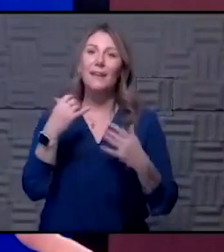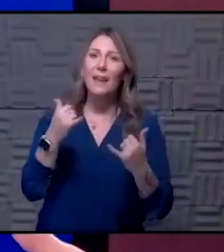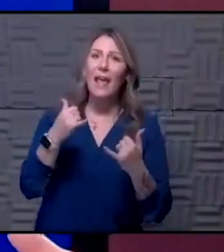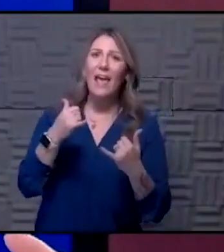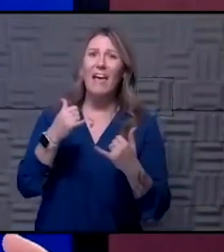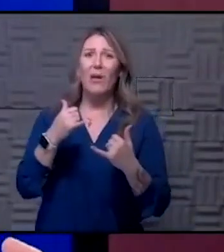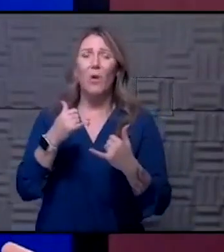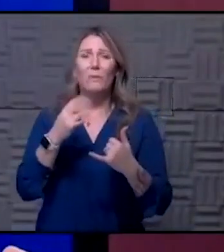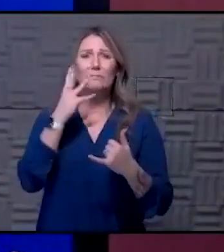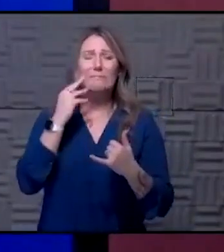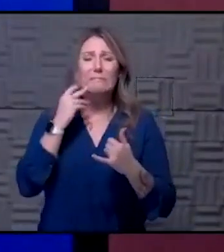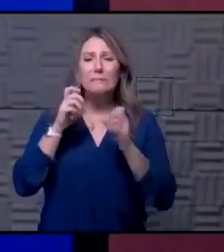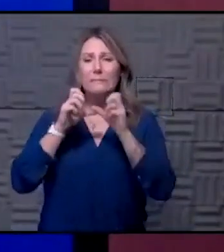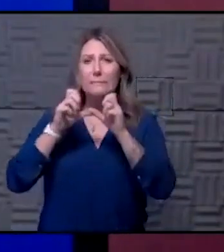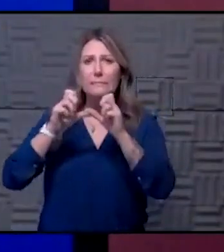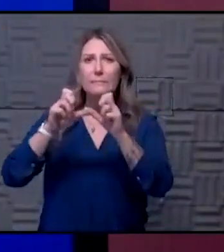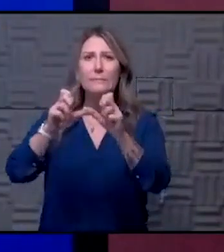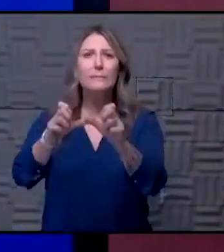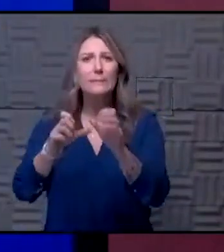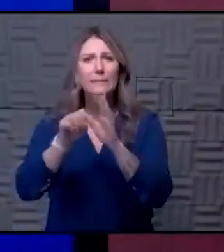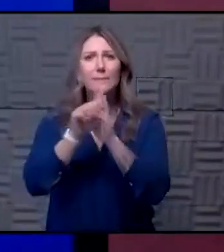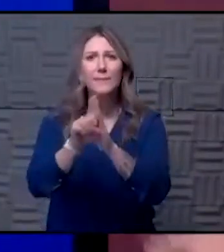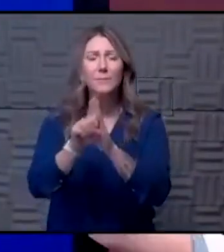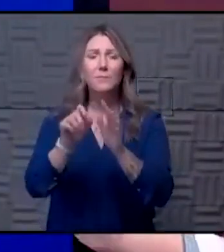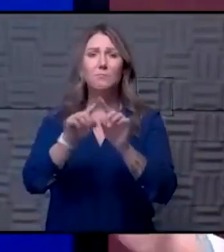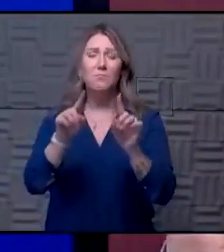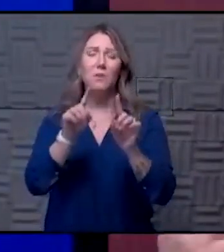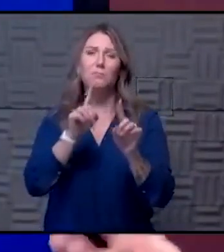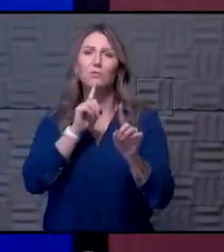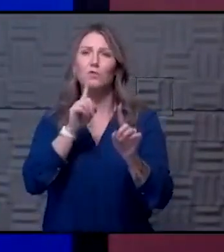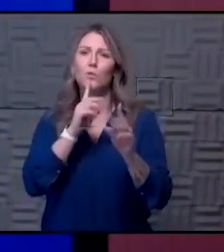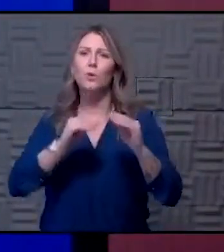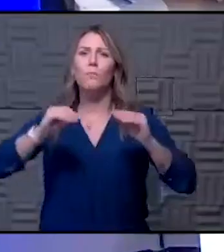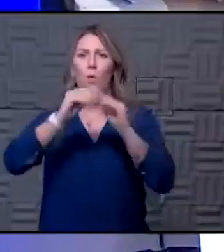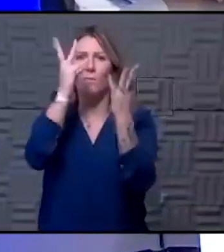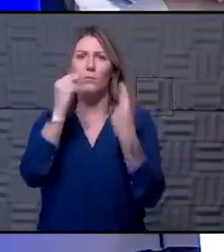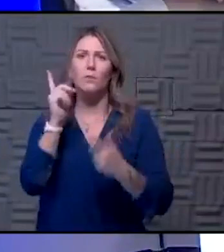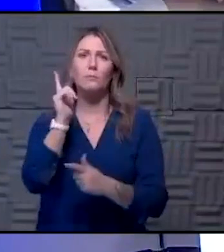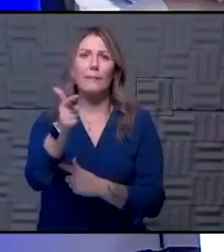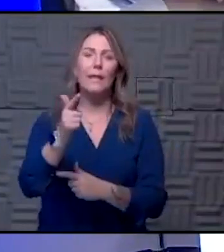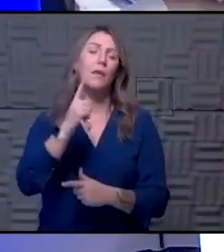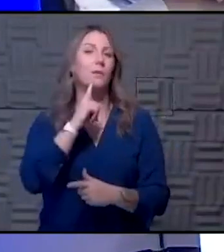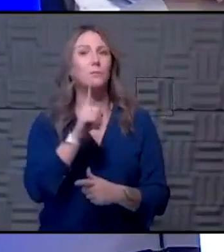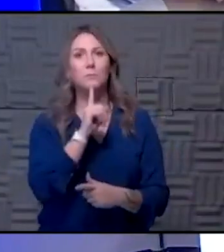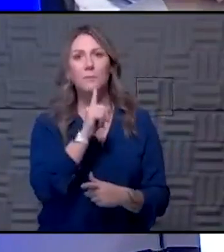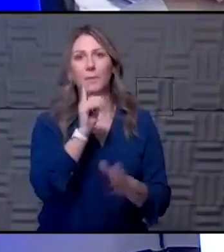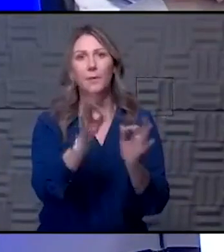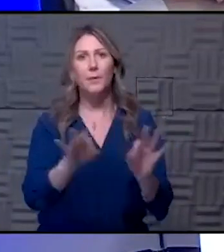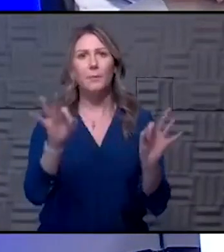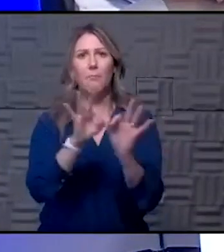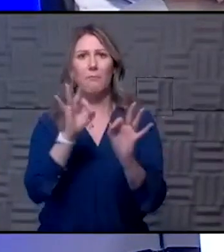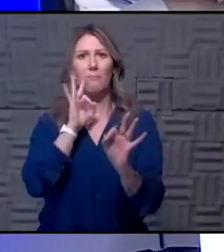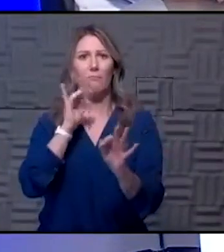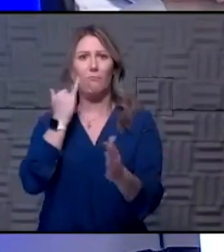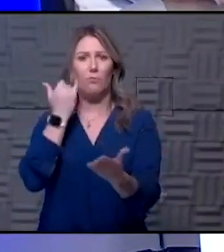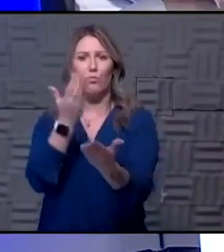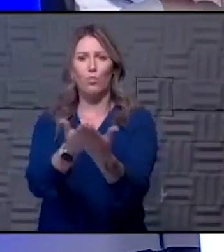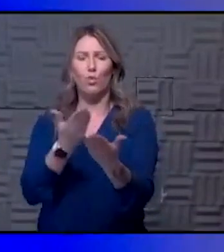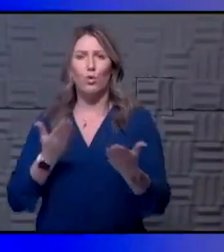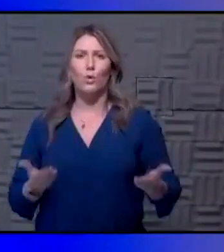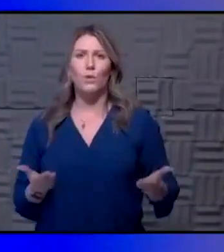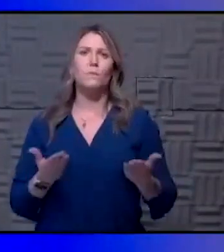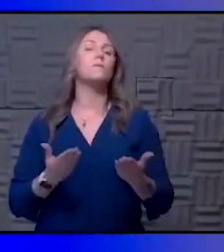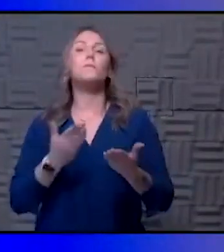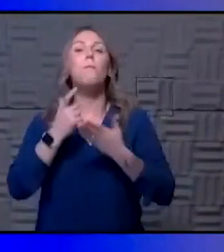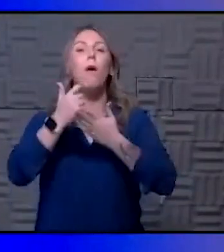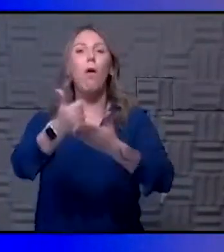see it. I don't know why it is, but I'm sure there'll be more information. Well, and I think that is so important if there does prove to be a mechanism and that it